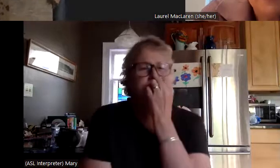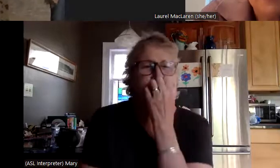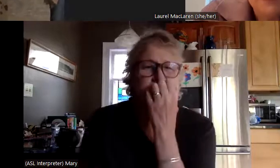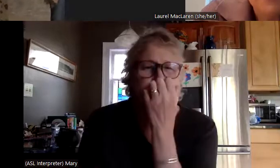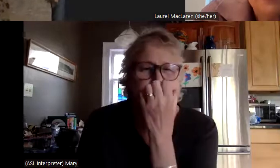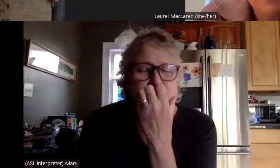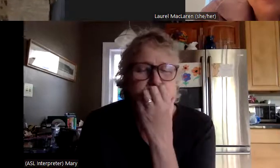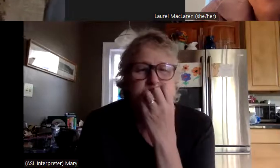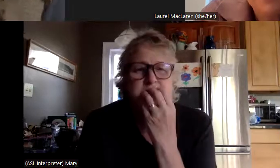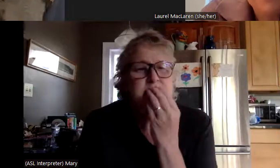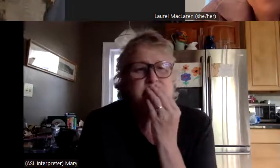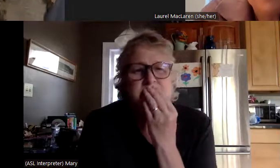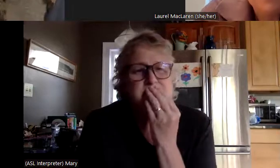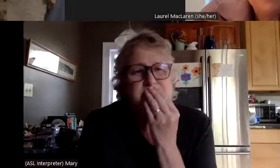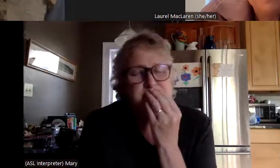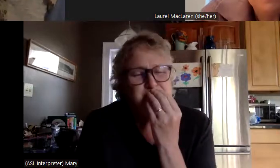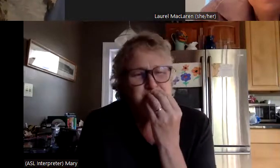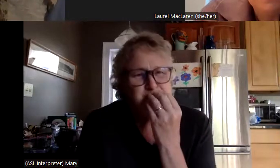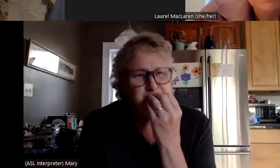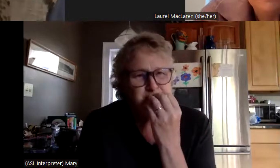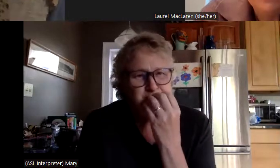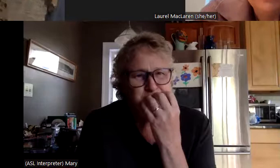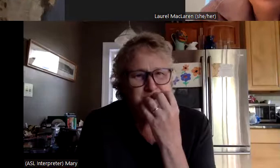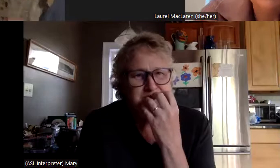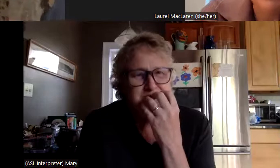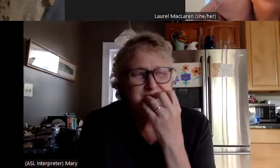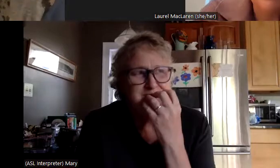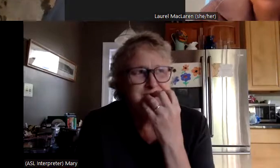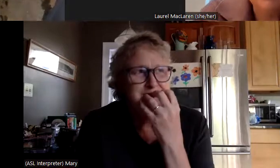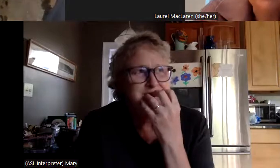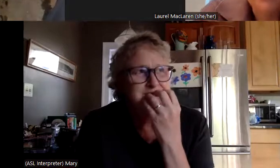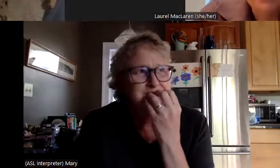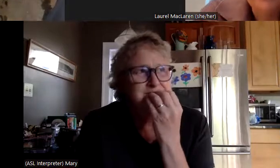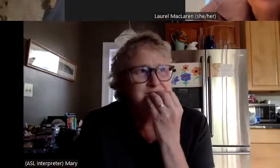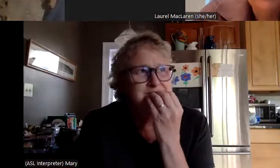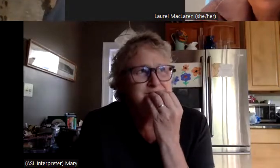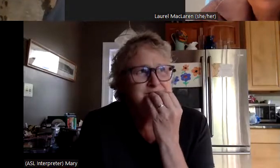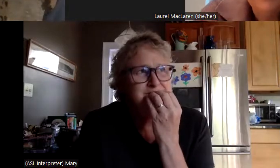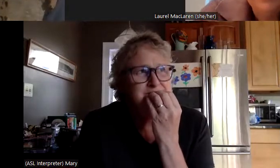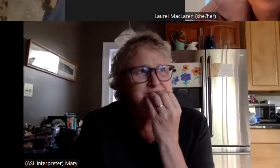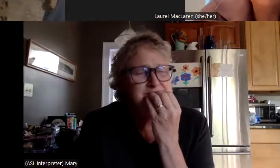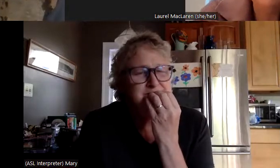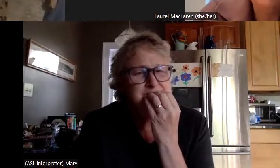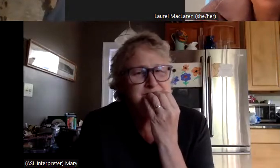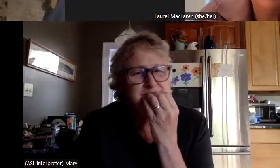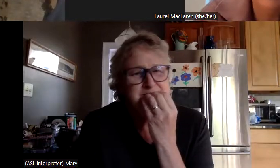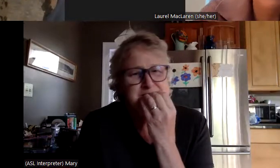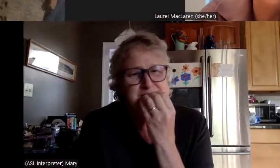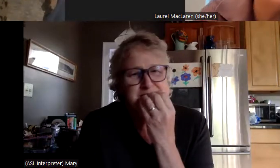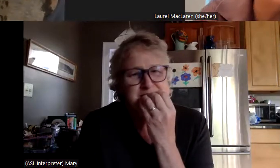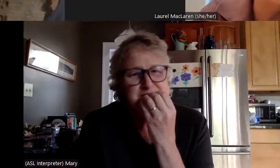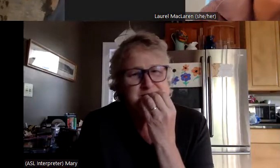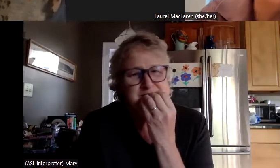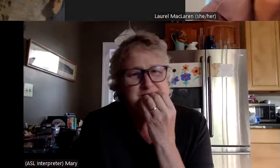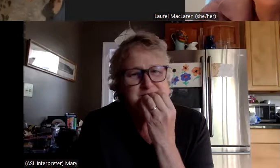do that? I was watching it. I don't know. That is sad. It That didn't- is sad. I mean, a Yeah. copperhead